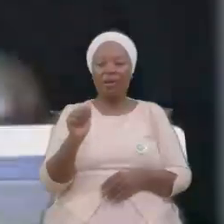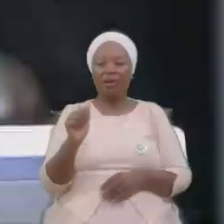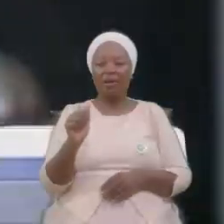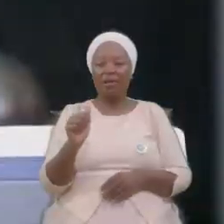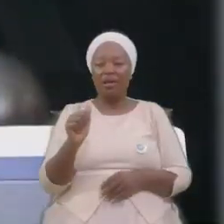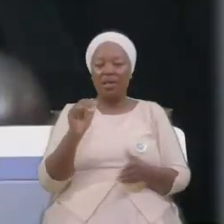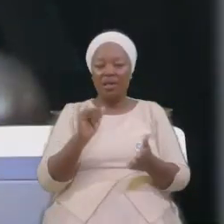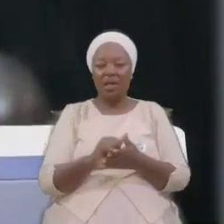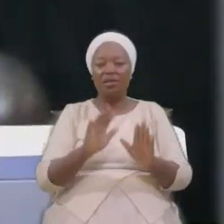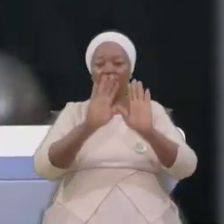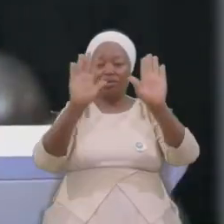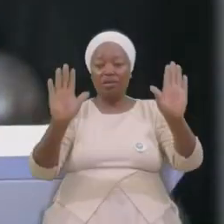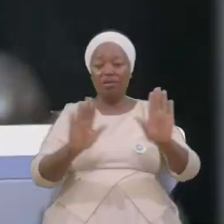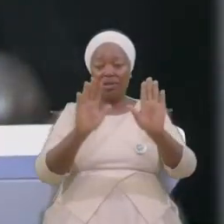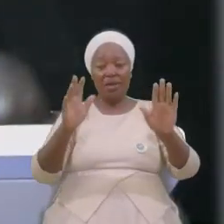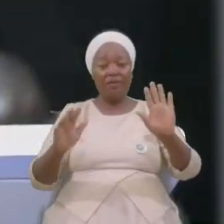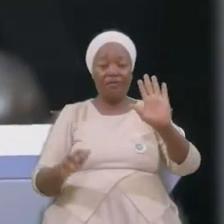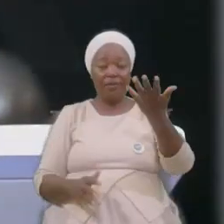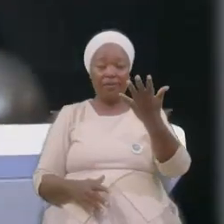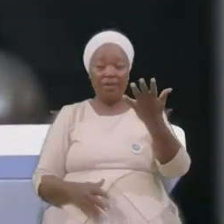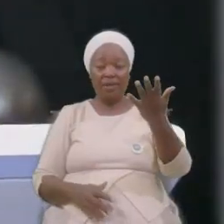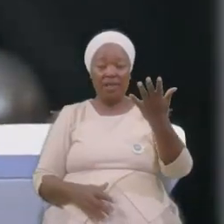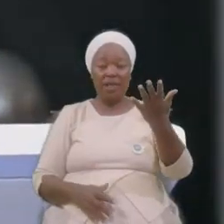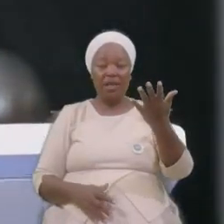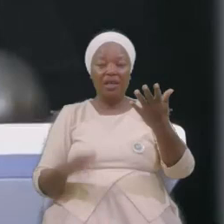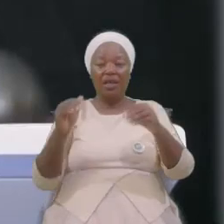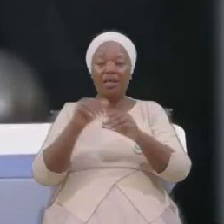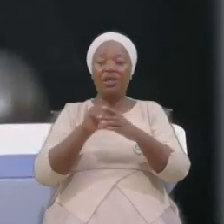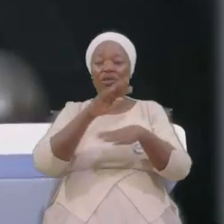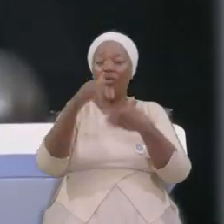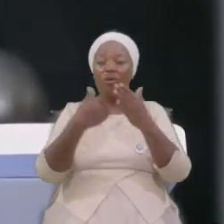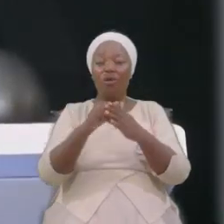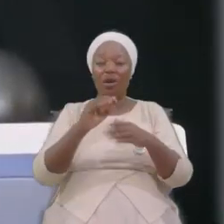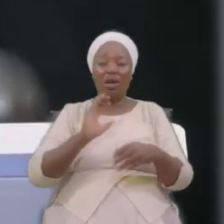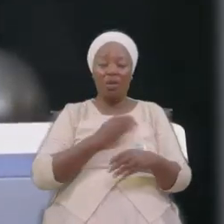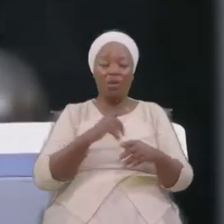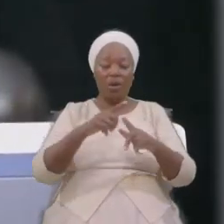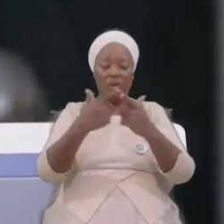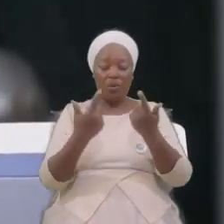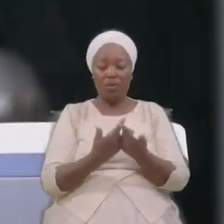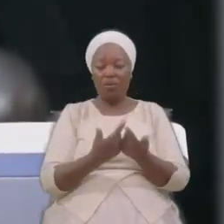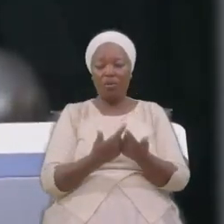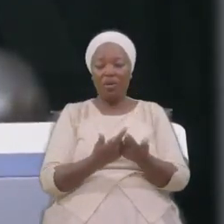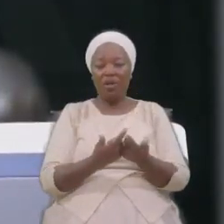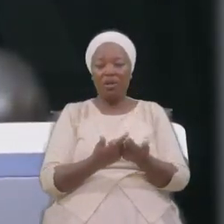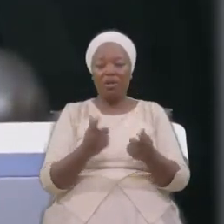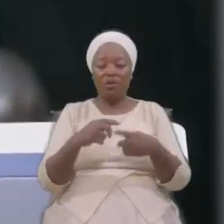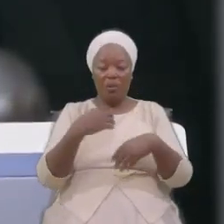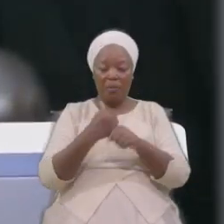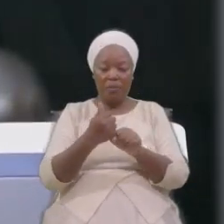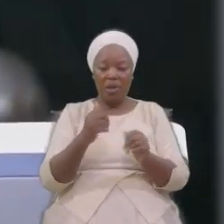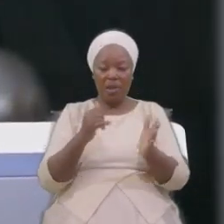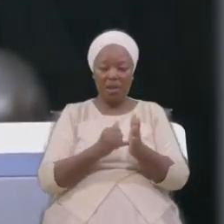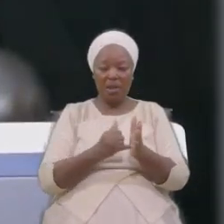5th, in all our group headquarters, to make it easier and nearer to you, we shall